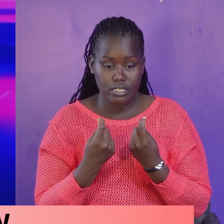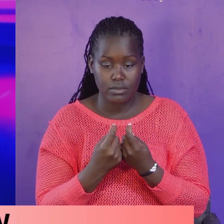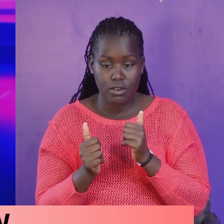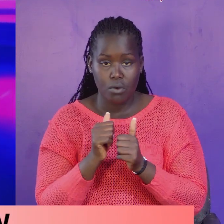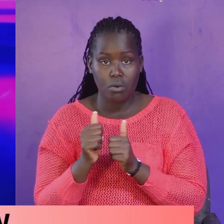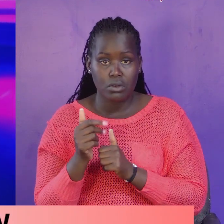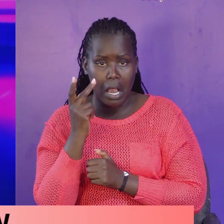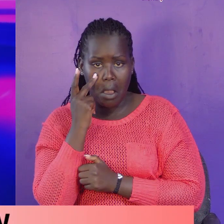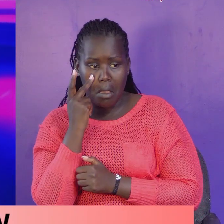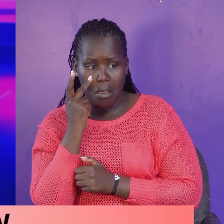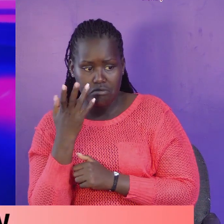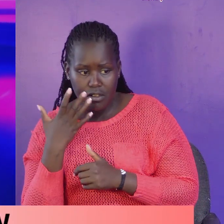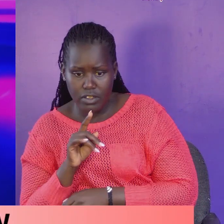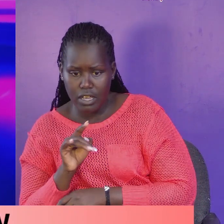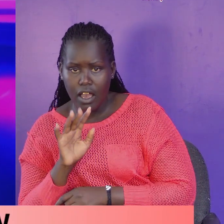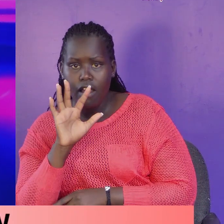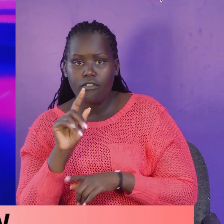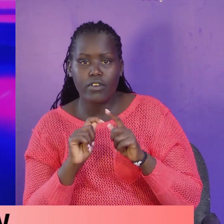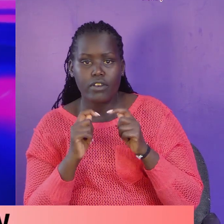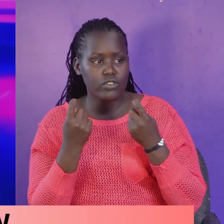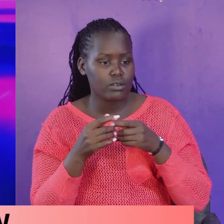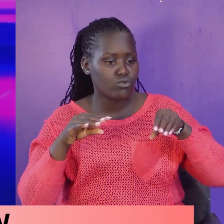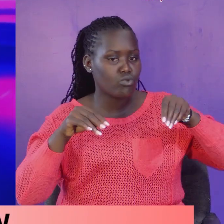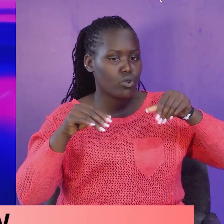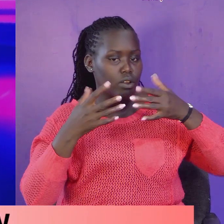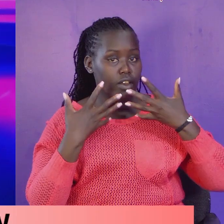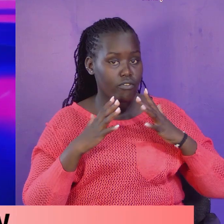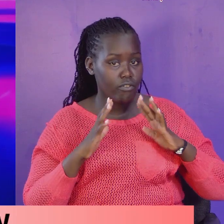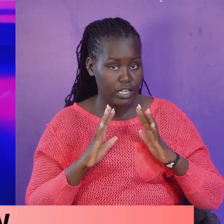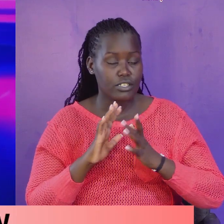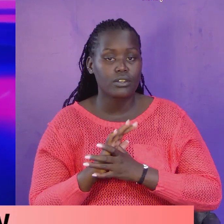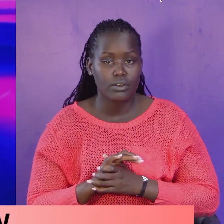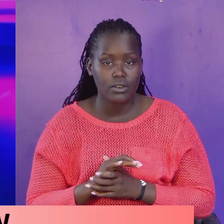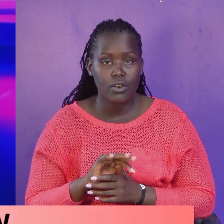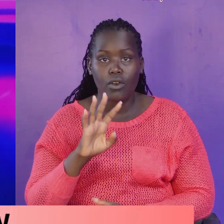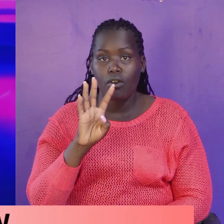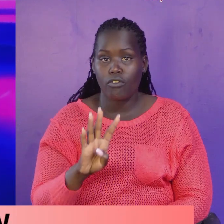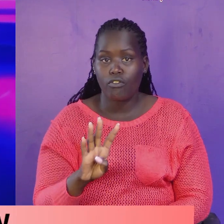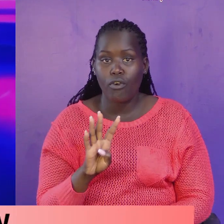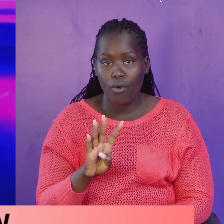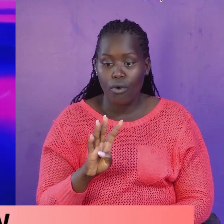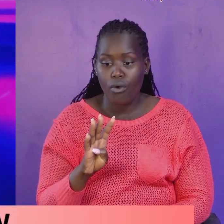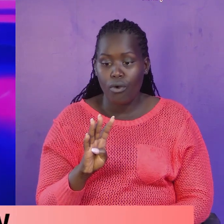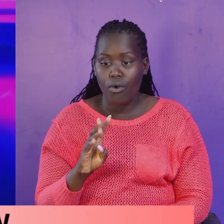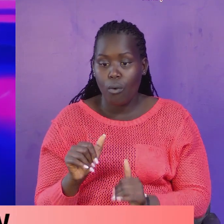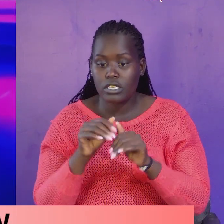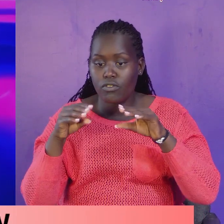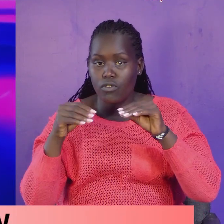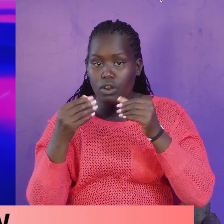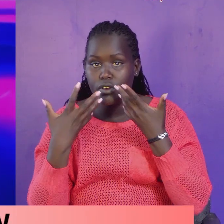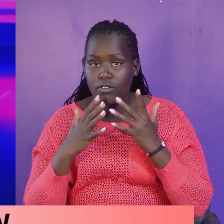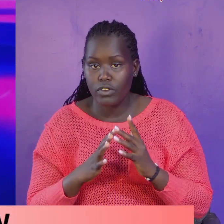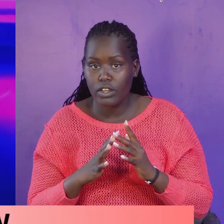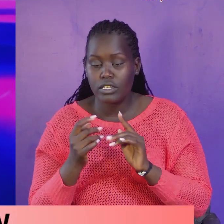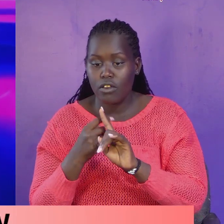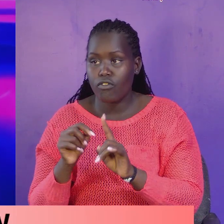that 5 teams have already qualified. Yes. 4 of them that have already qualified are from